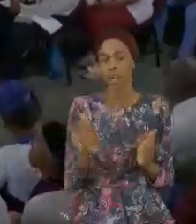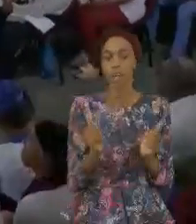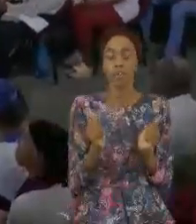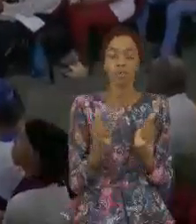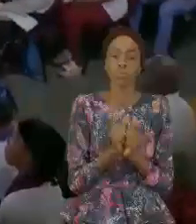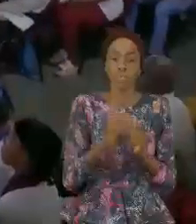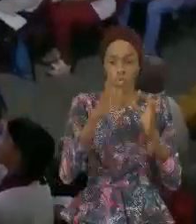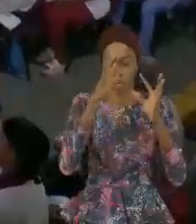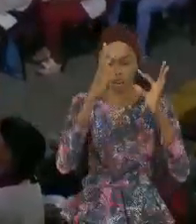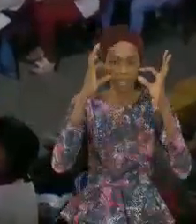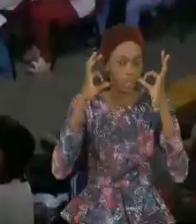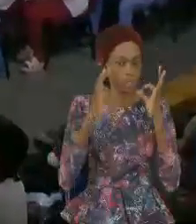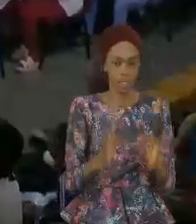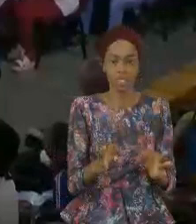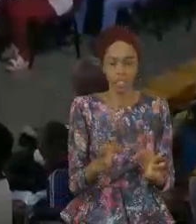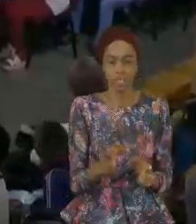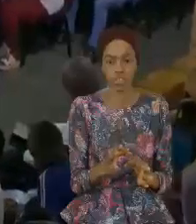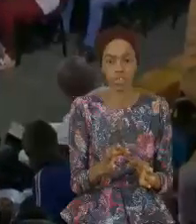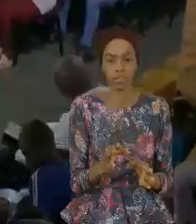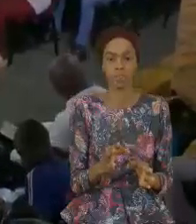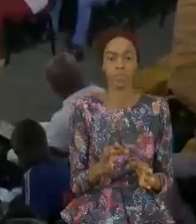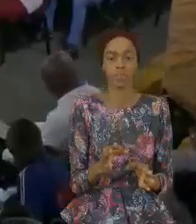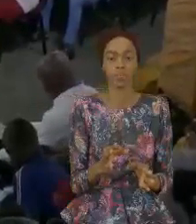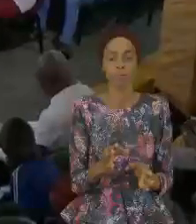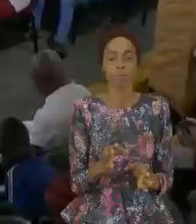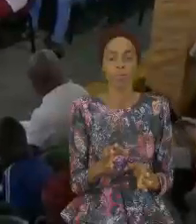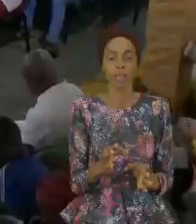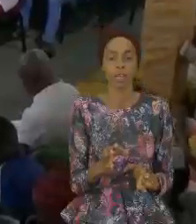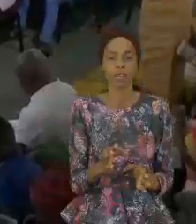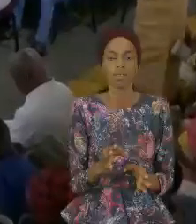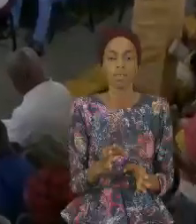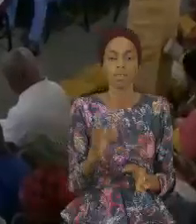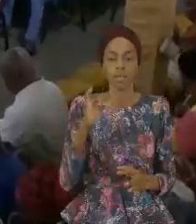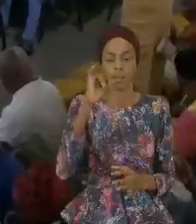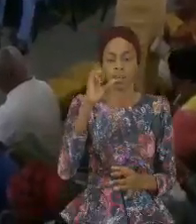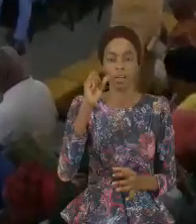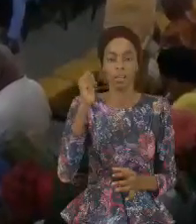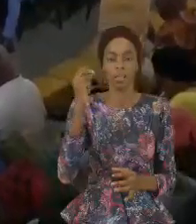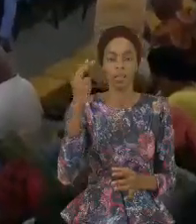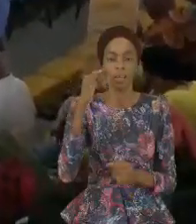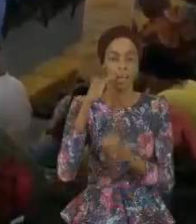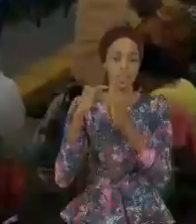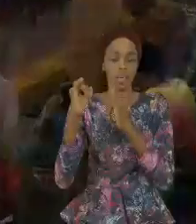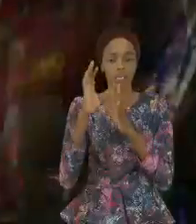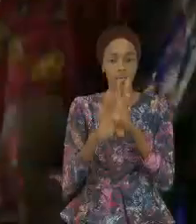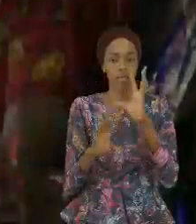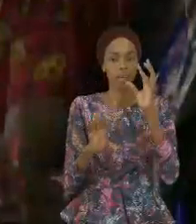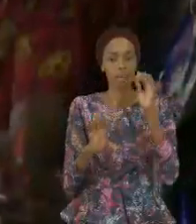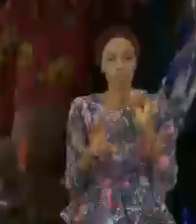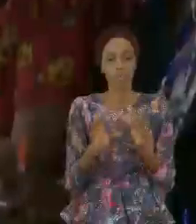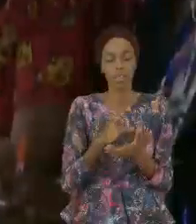decision and determination. We're looking at Isaiah chapter 50 verse 7.